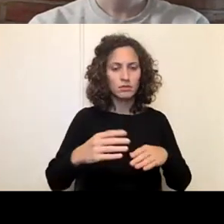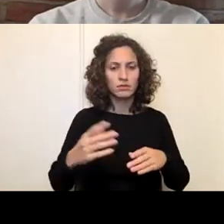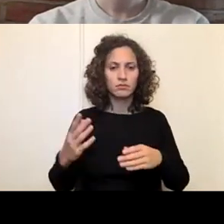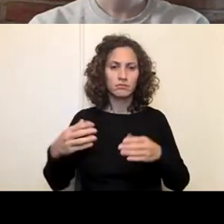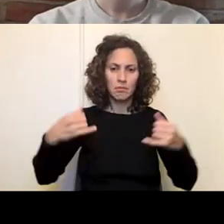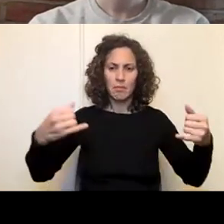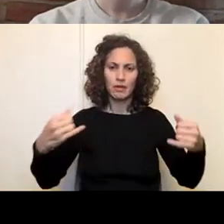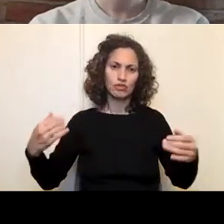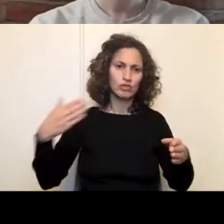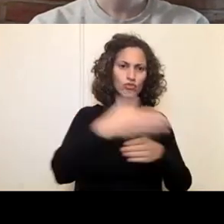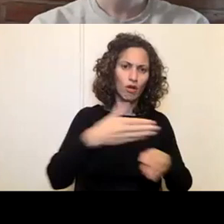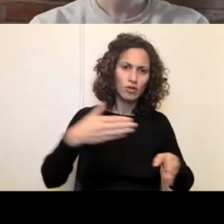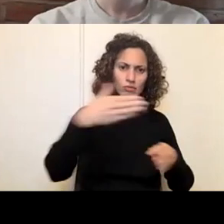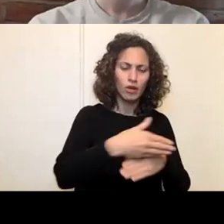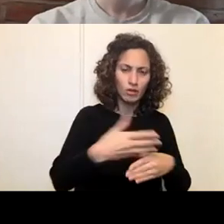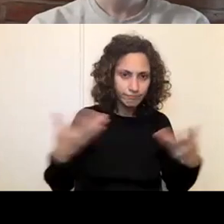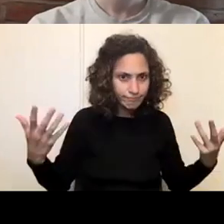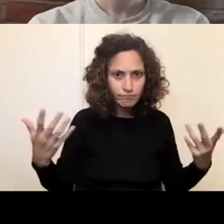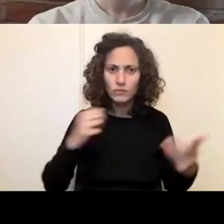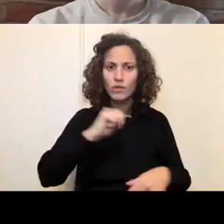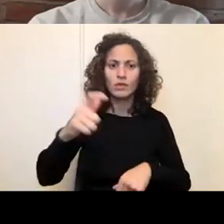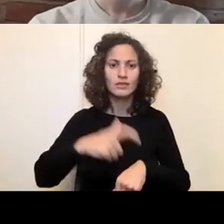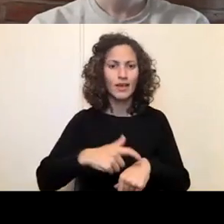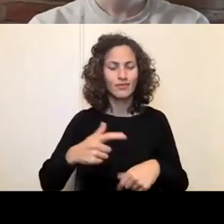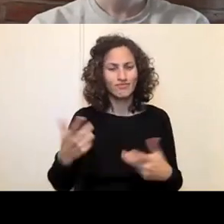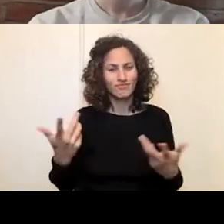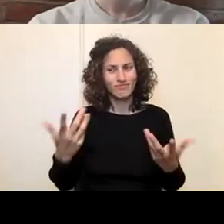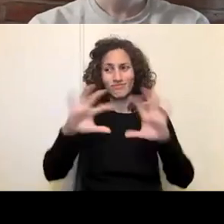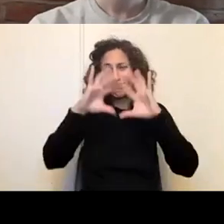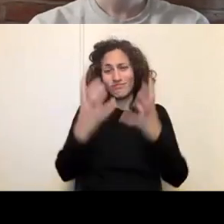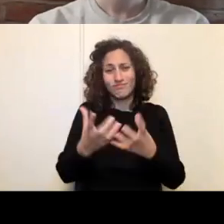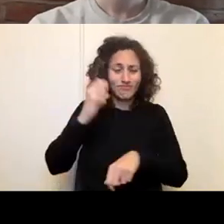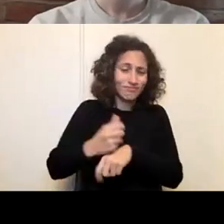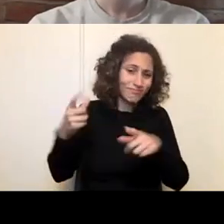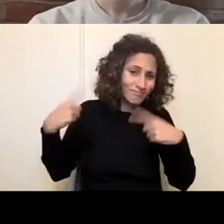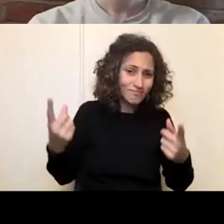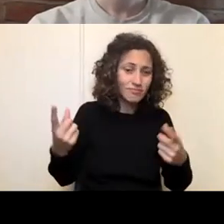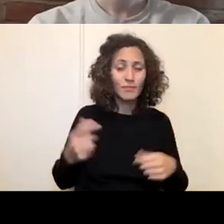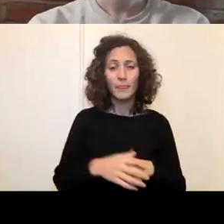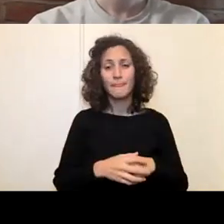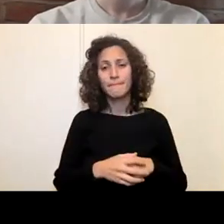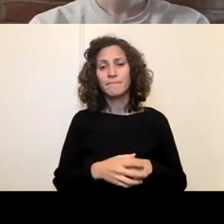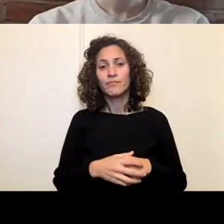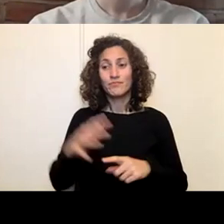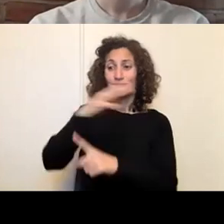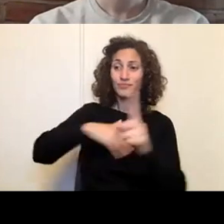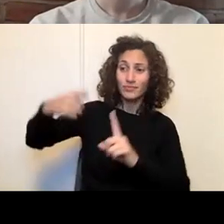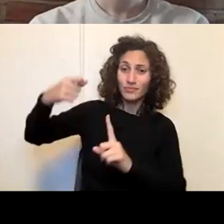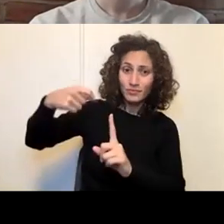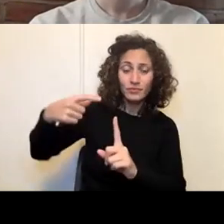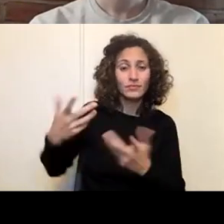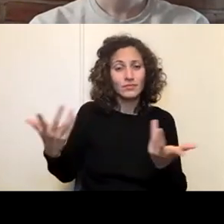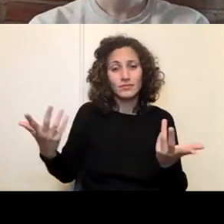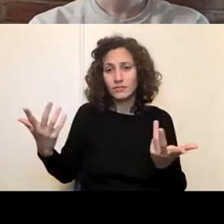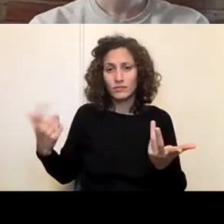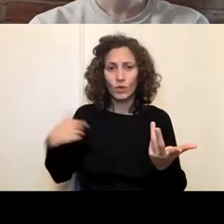how sensitive most of us are to sensory stimuli. We aren't used to honoring and